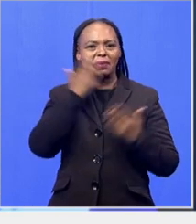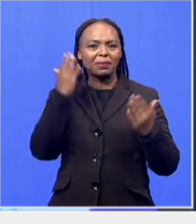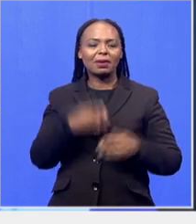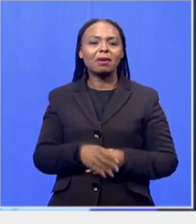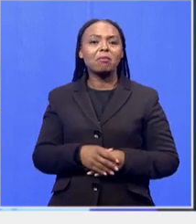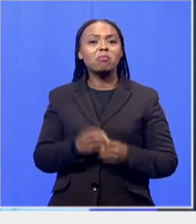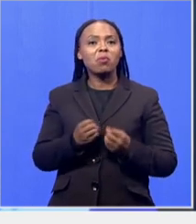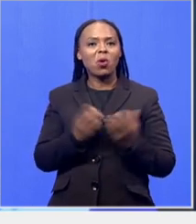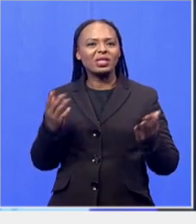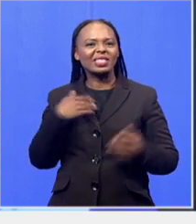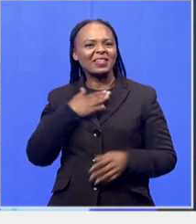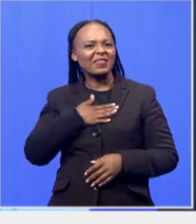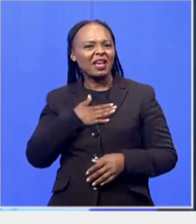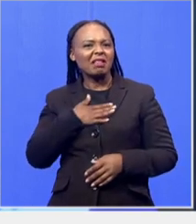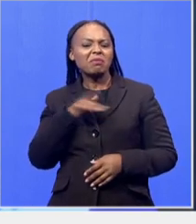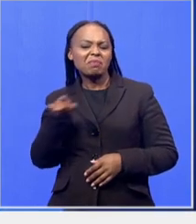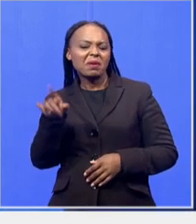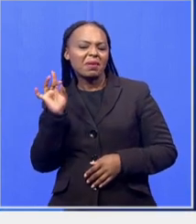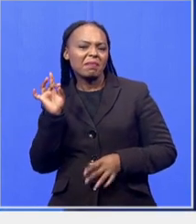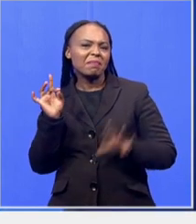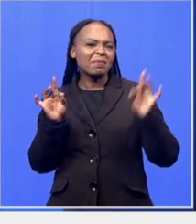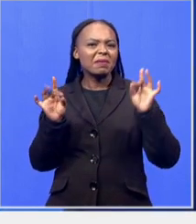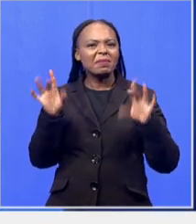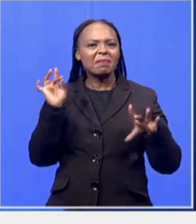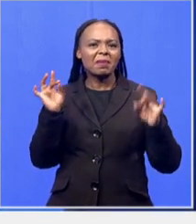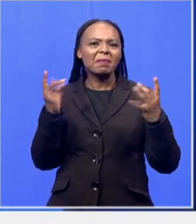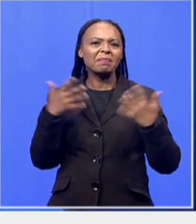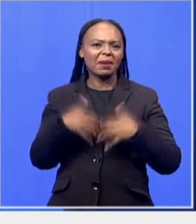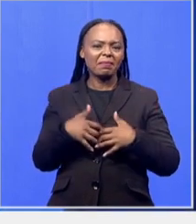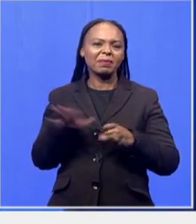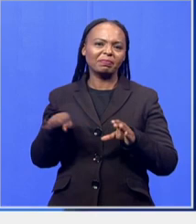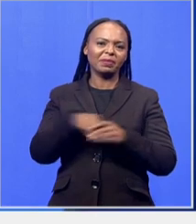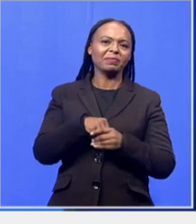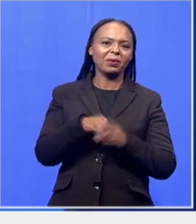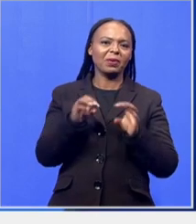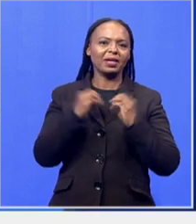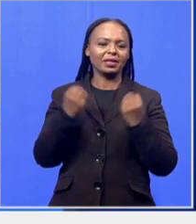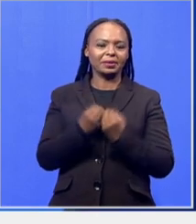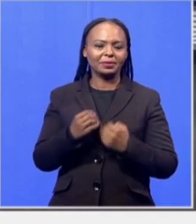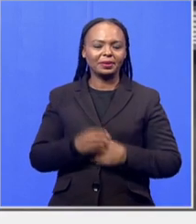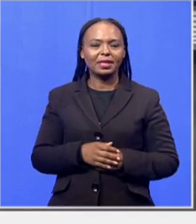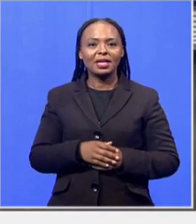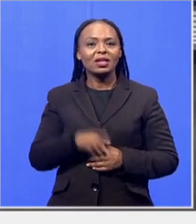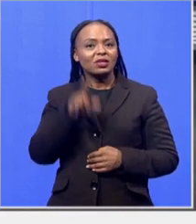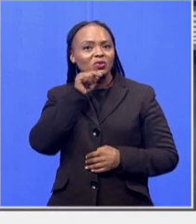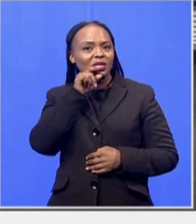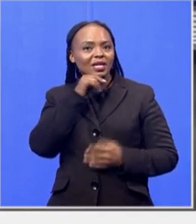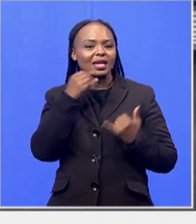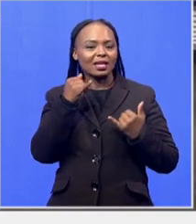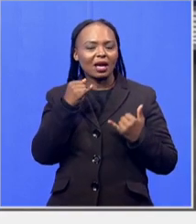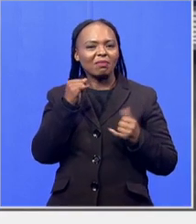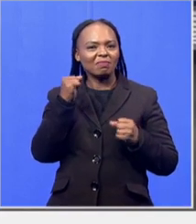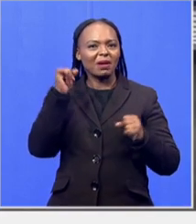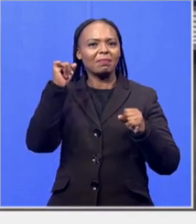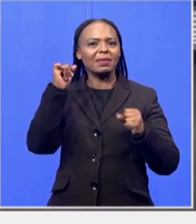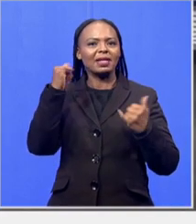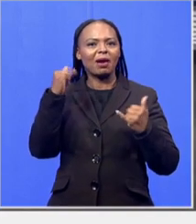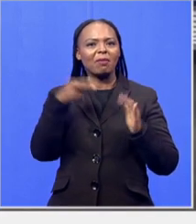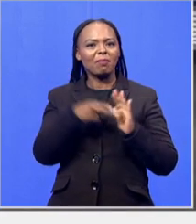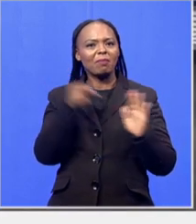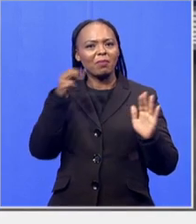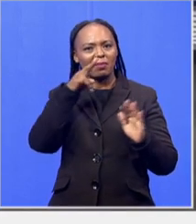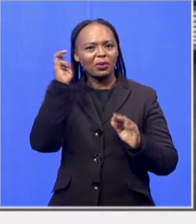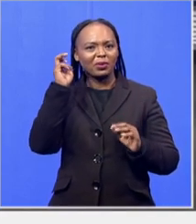that he think are fit to run the organization. Yeah. And where Twitter is now is around the protest over the blue tick. Mm.